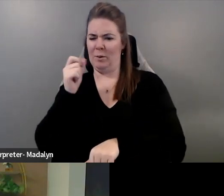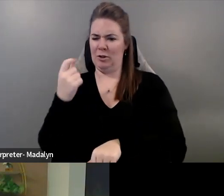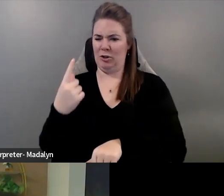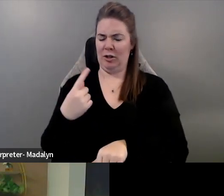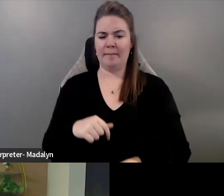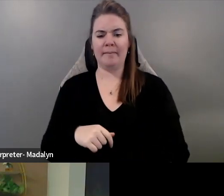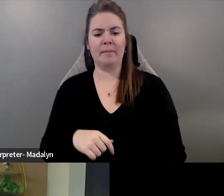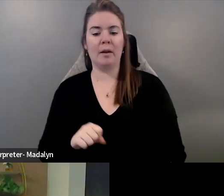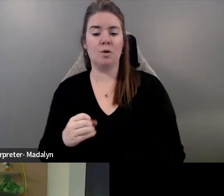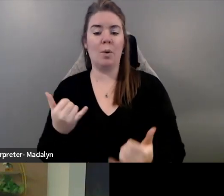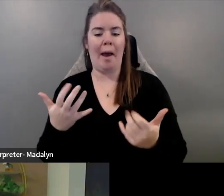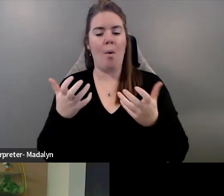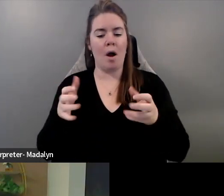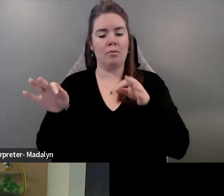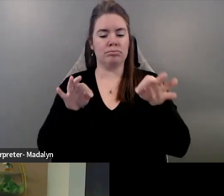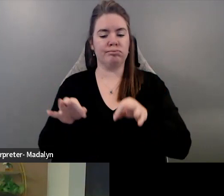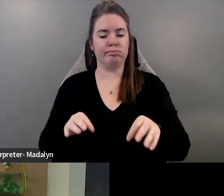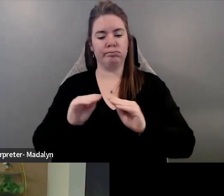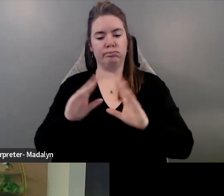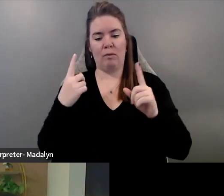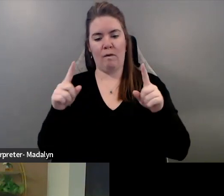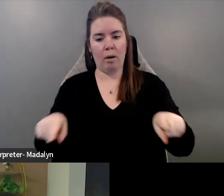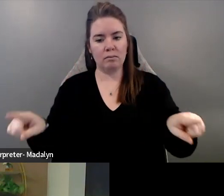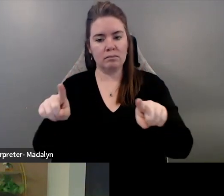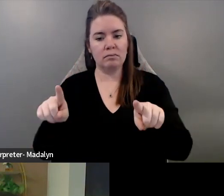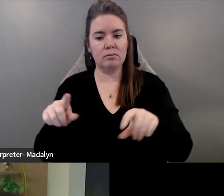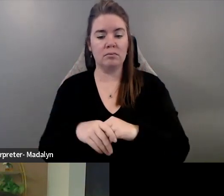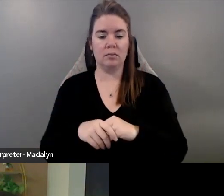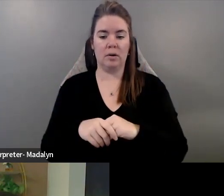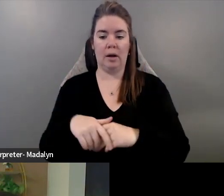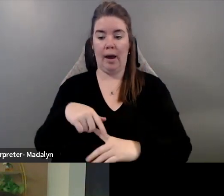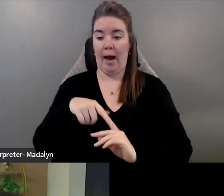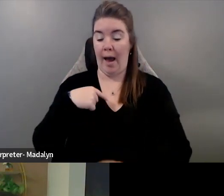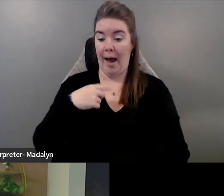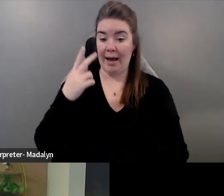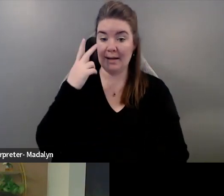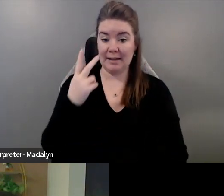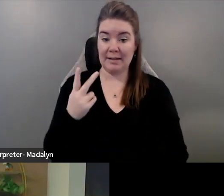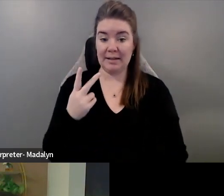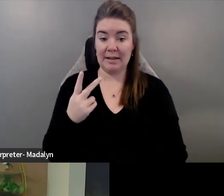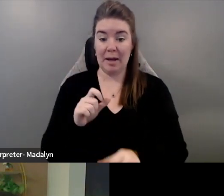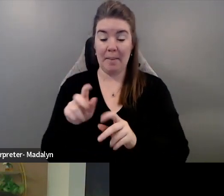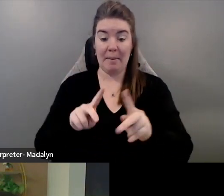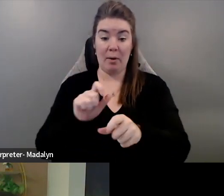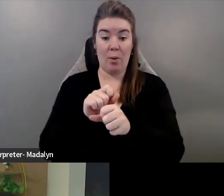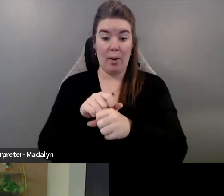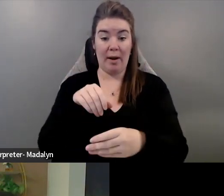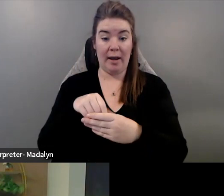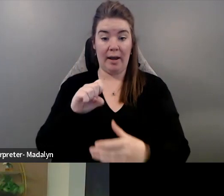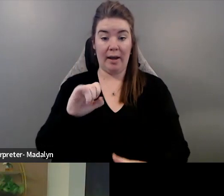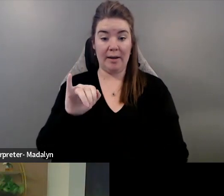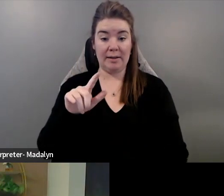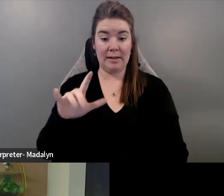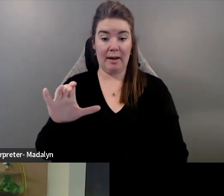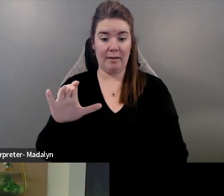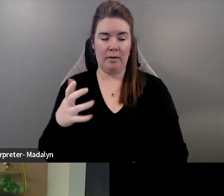some of that out. So there are some folks here I see who work in SILCs. This is going to be a lot of I